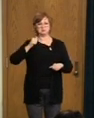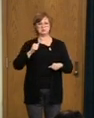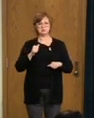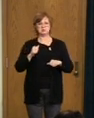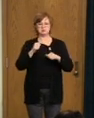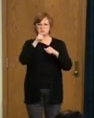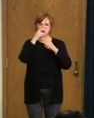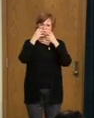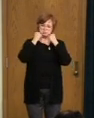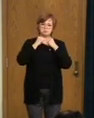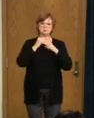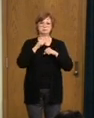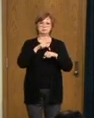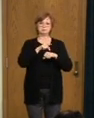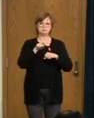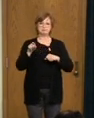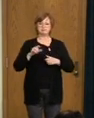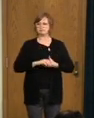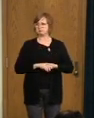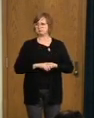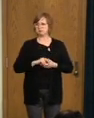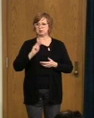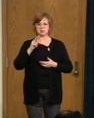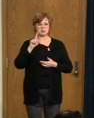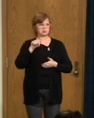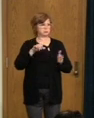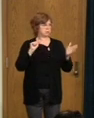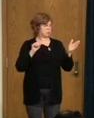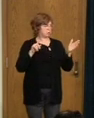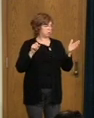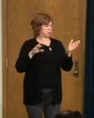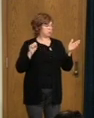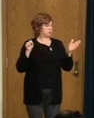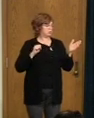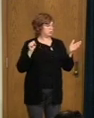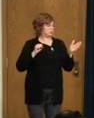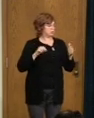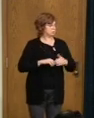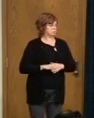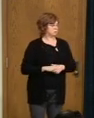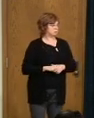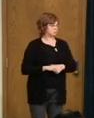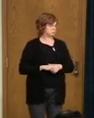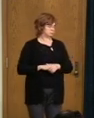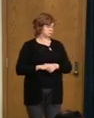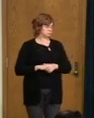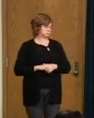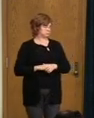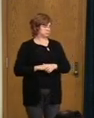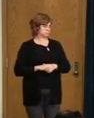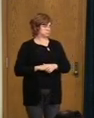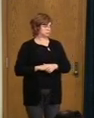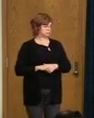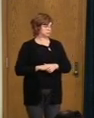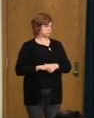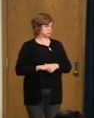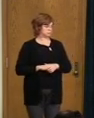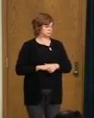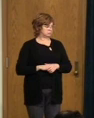to you and your family. Follow-up, Arthur? I think there's still a lot of people that feel like the existing